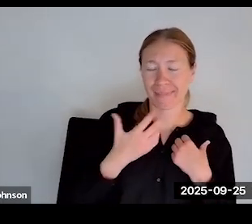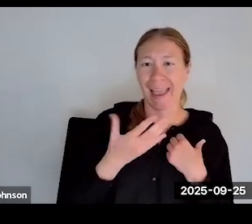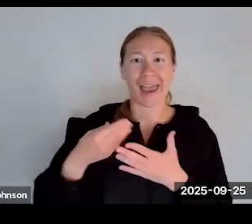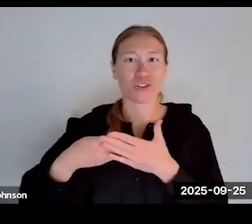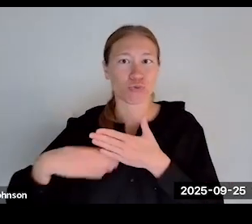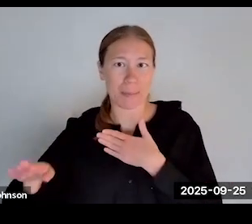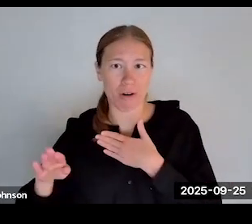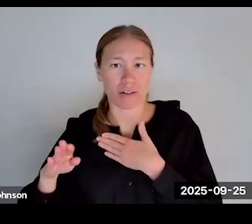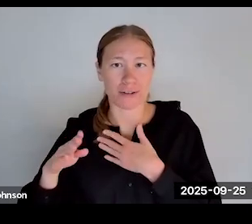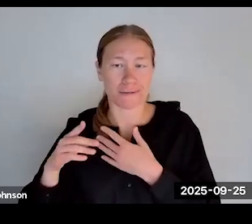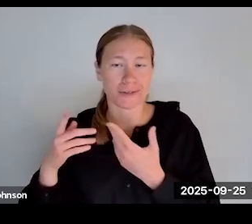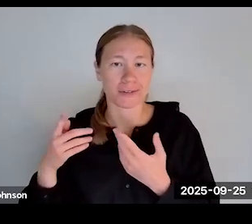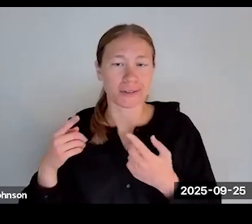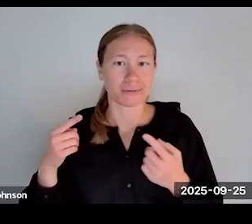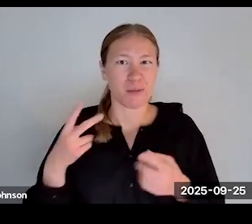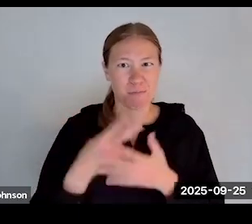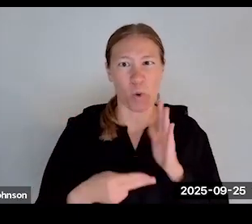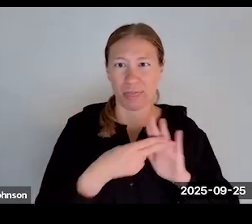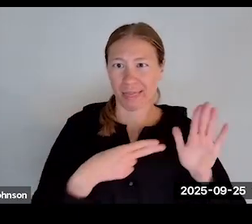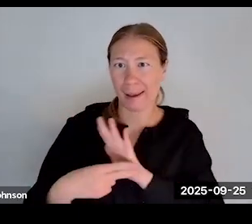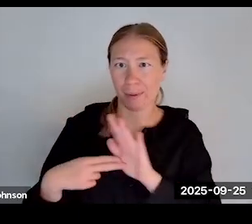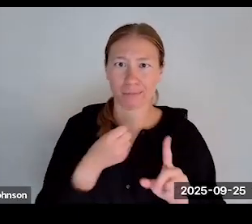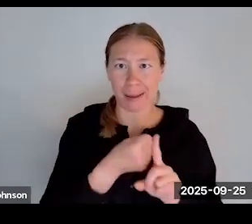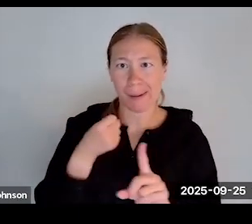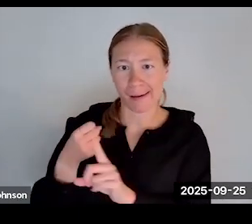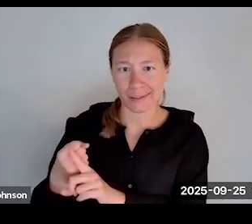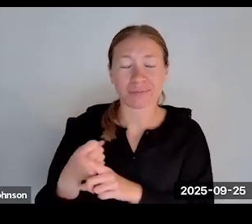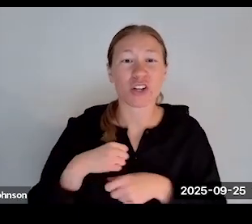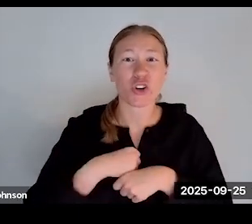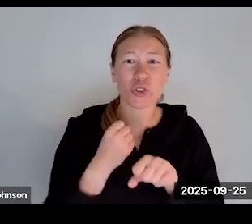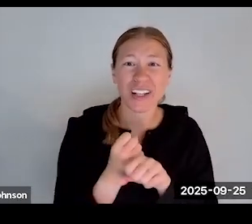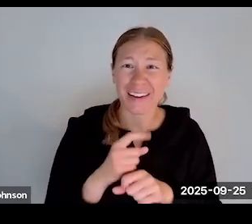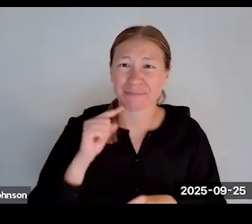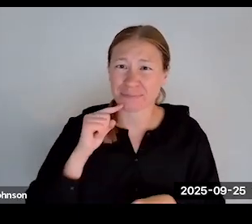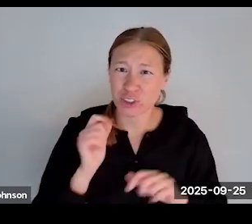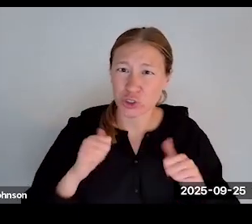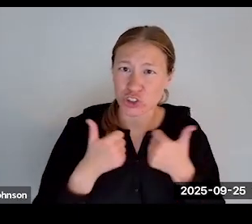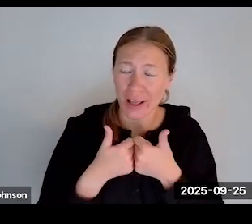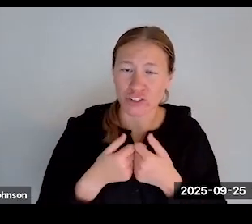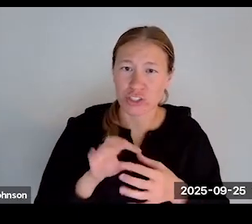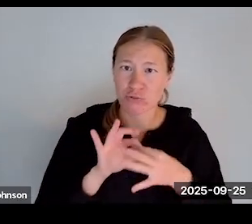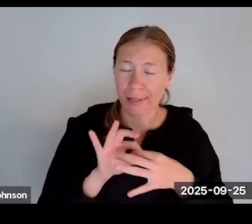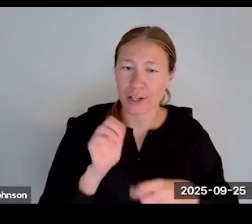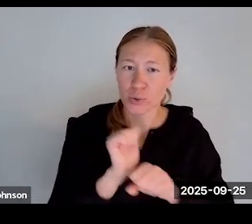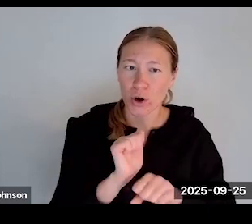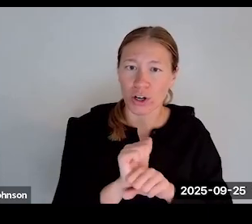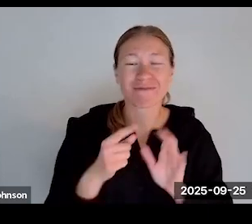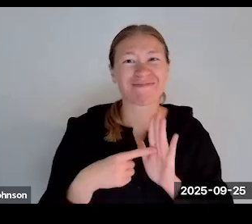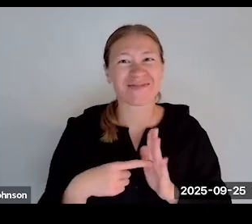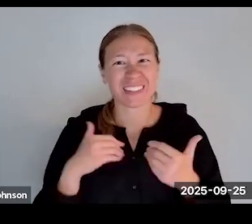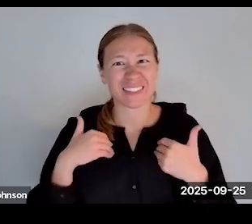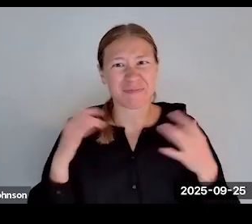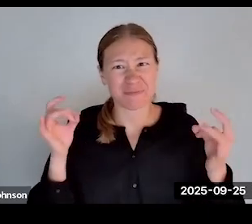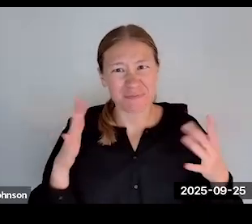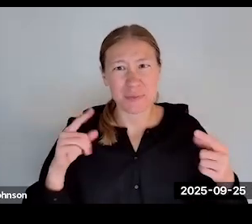condition. Endometriosis can create those significant challenges in the workplace, like the severe pain, fatigue,